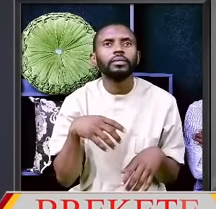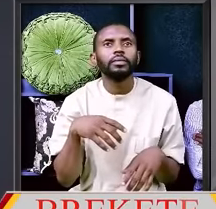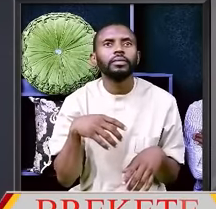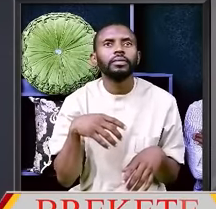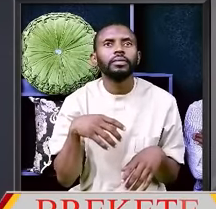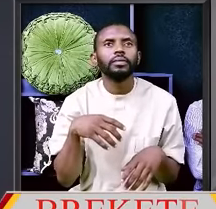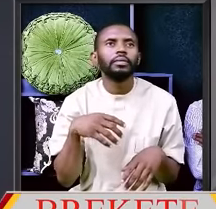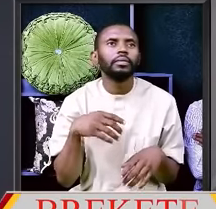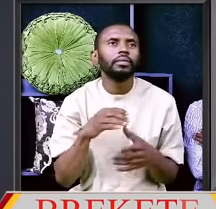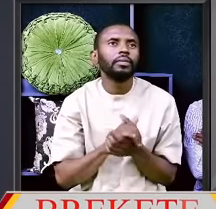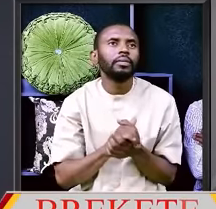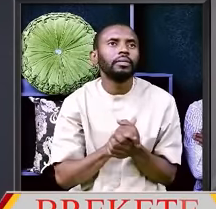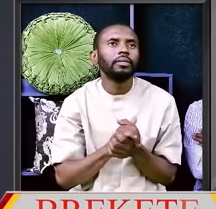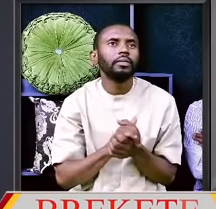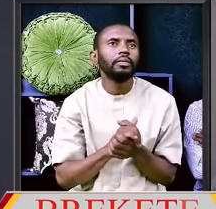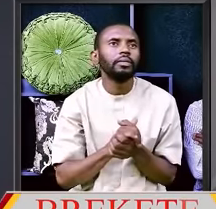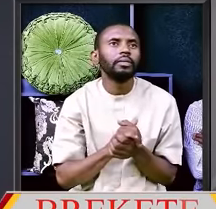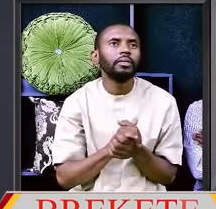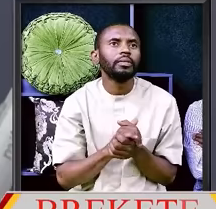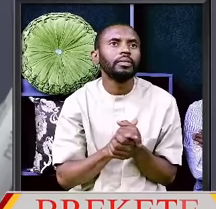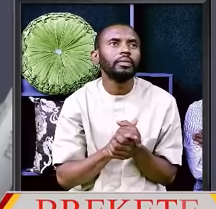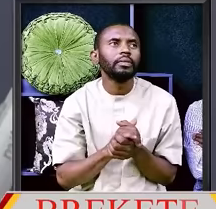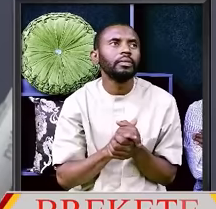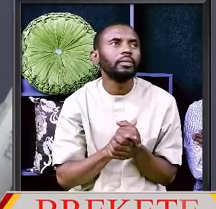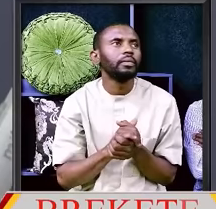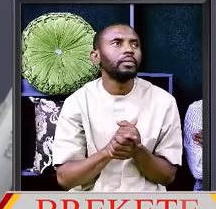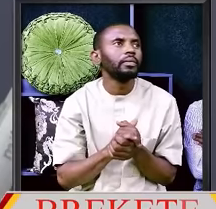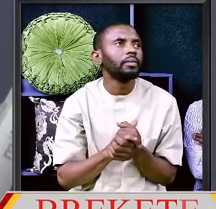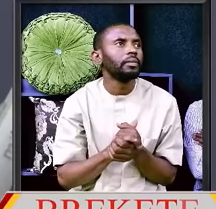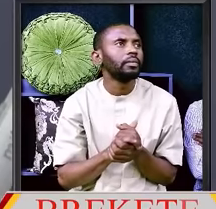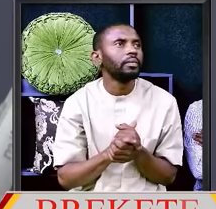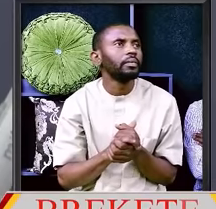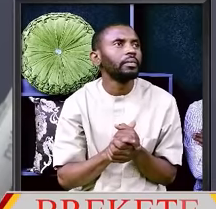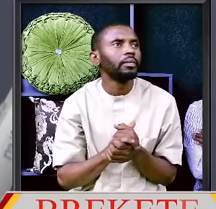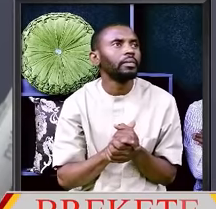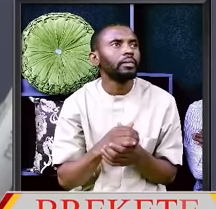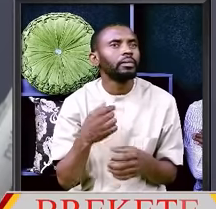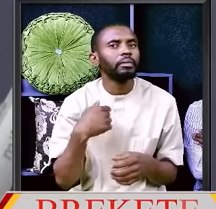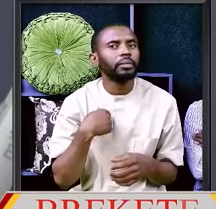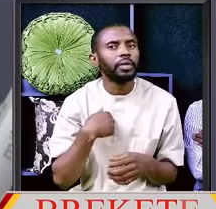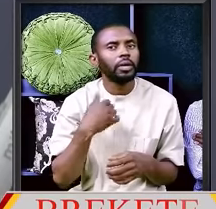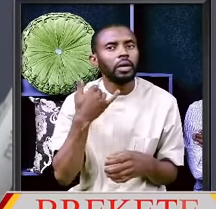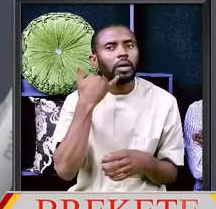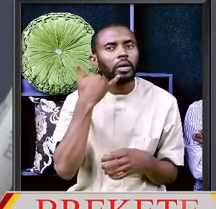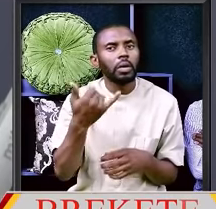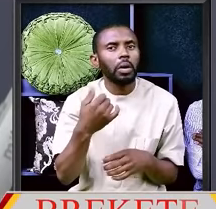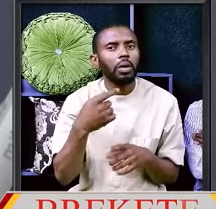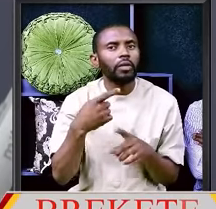I think I understand what you're saying, but I'm an American, so I don't. I'm calling from